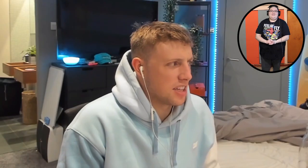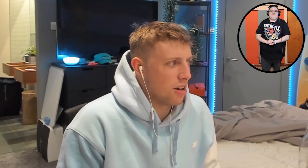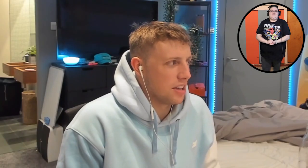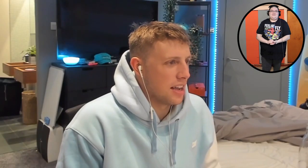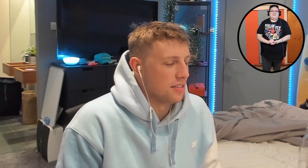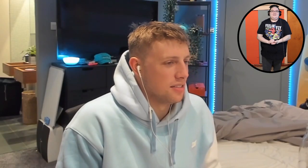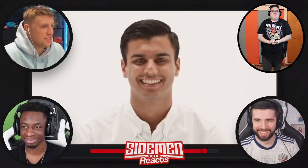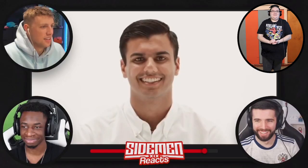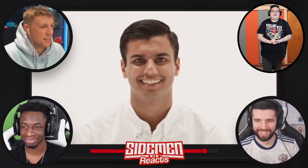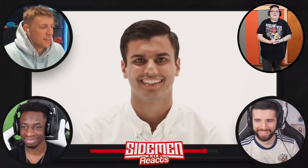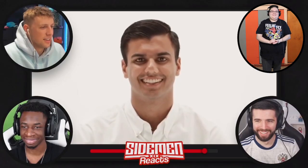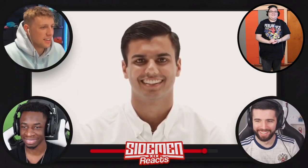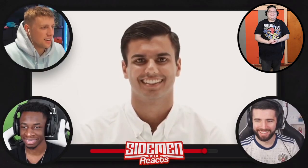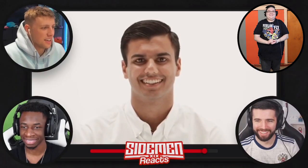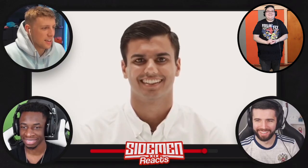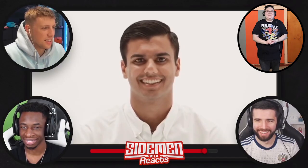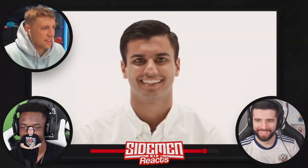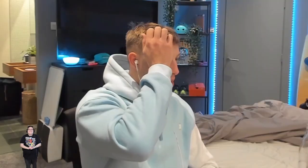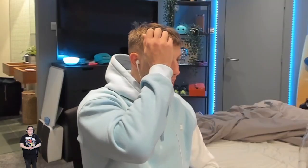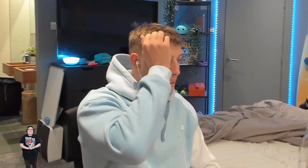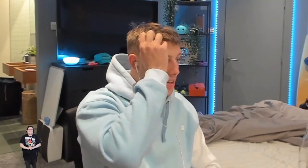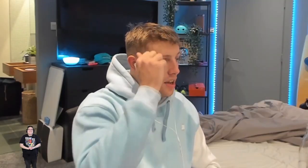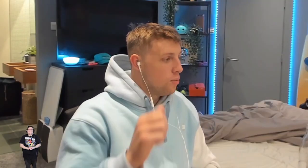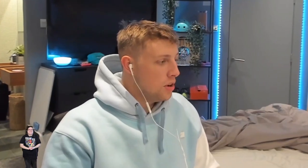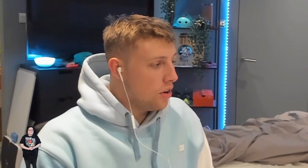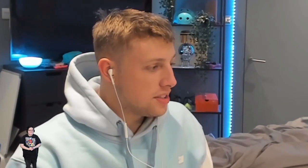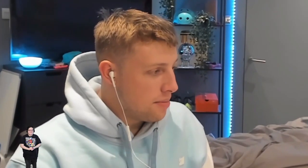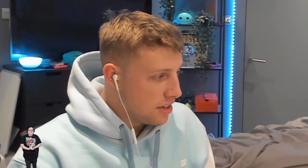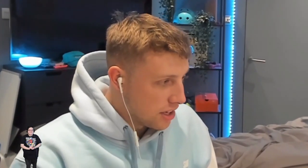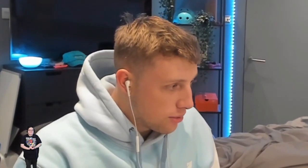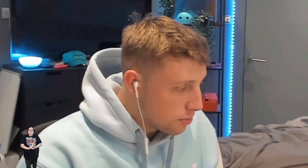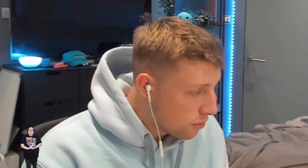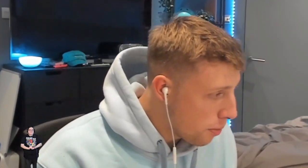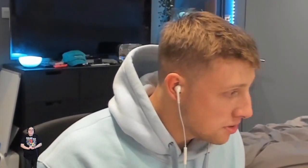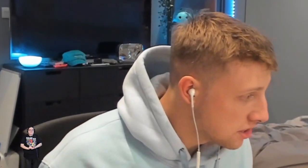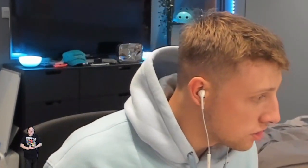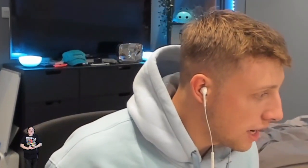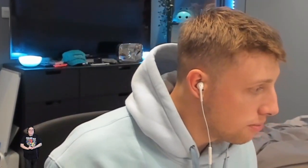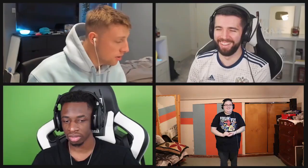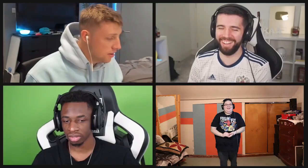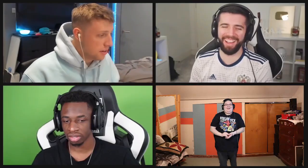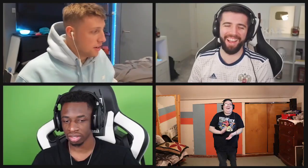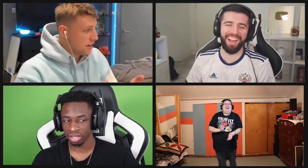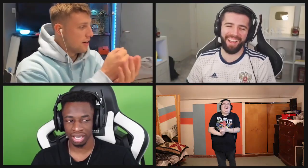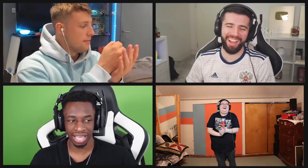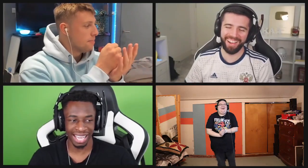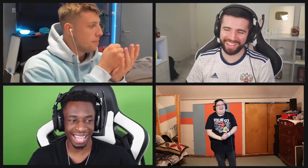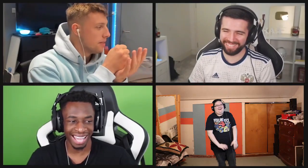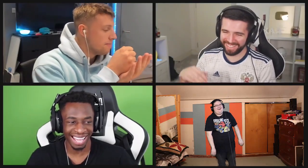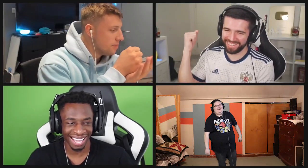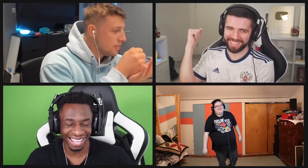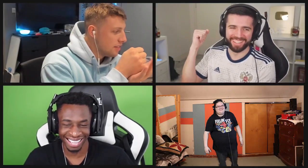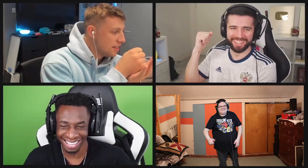Nate, that stare at the end. Yeah, I just like that. Weird ending. Well, we're not at 10 minutes yet. Anyone play rock, paper, scissors on camera?